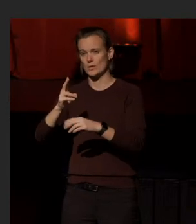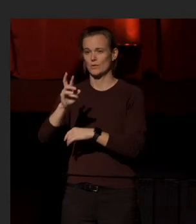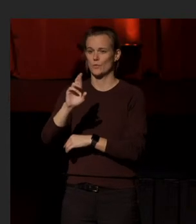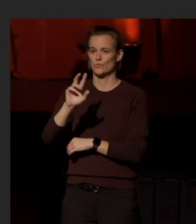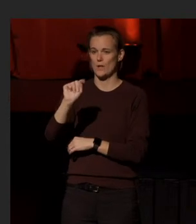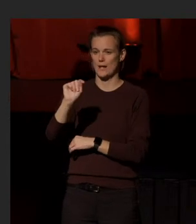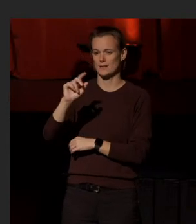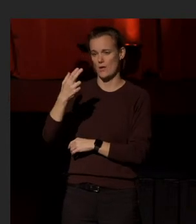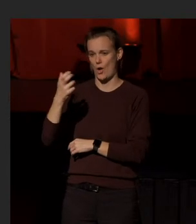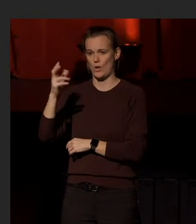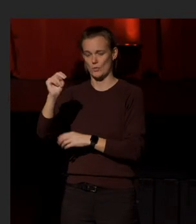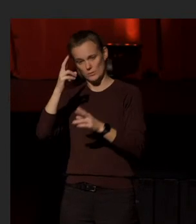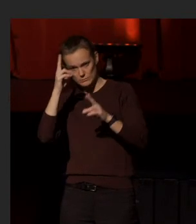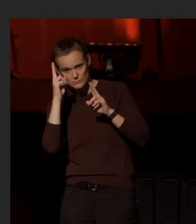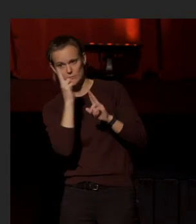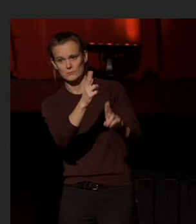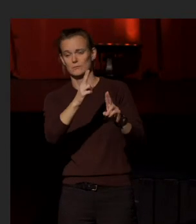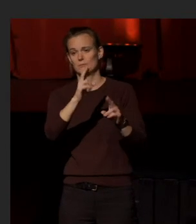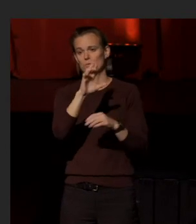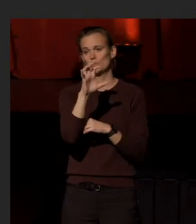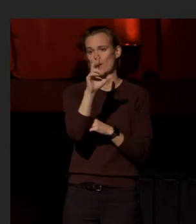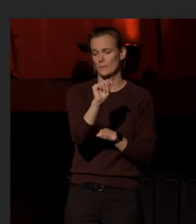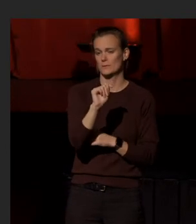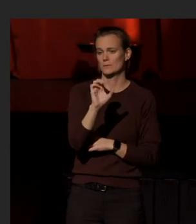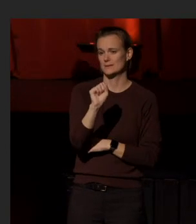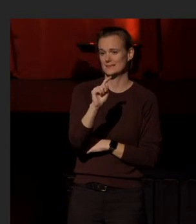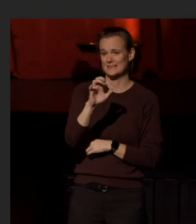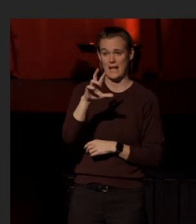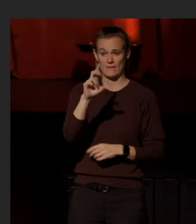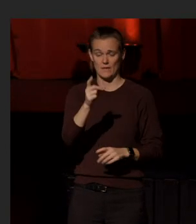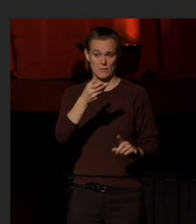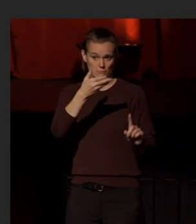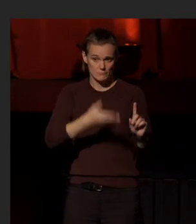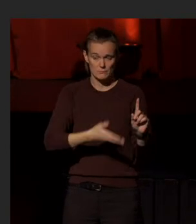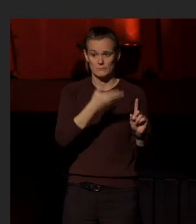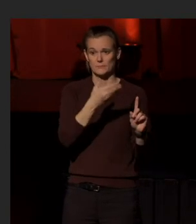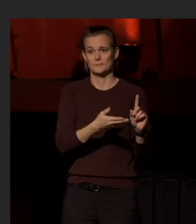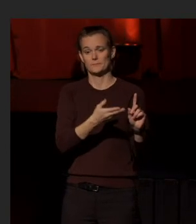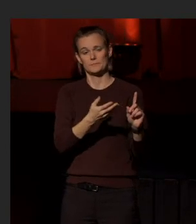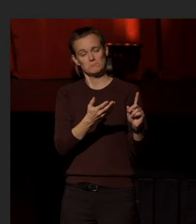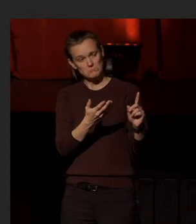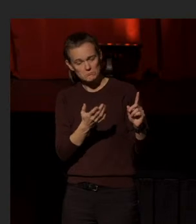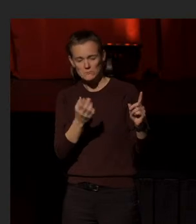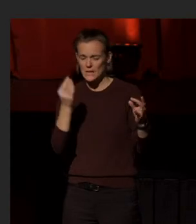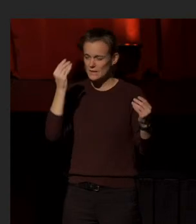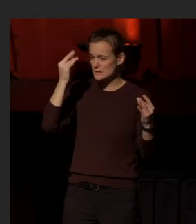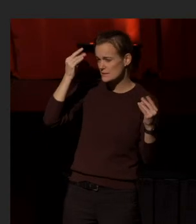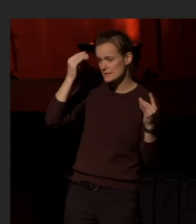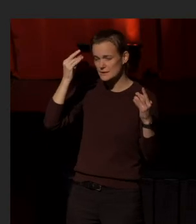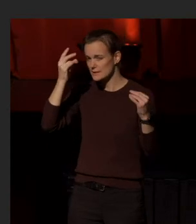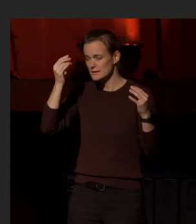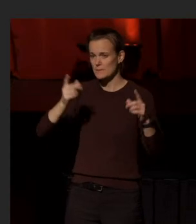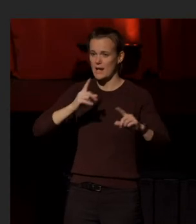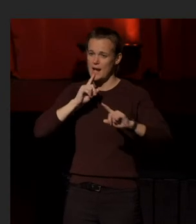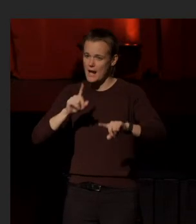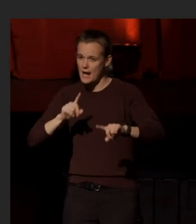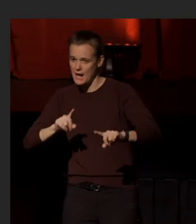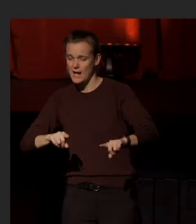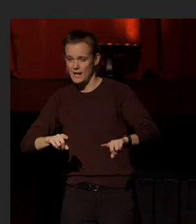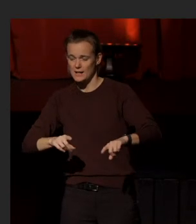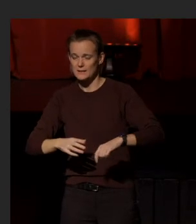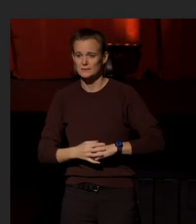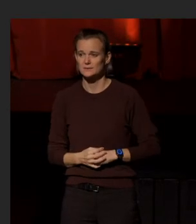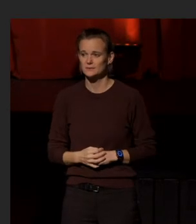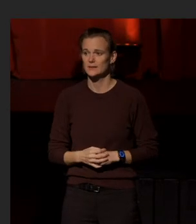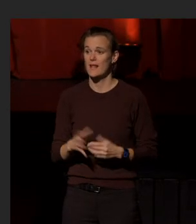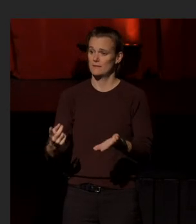to democracy and imaginative and inspiring responses to them. Through the conversations, we are tackling issues